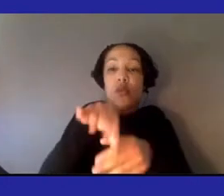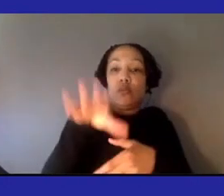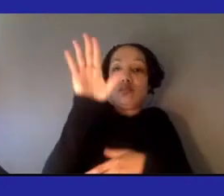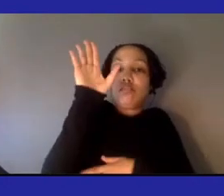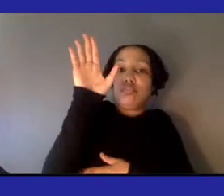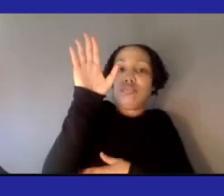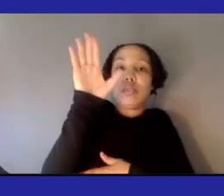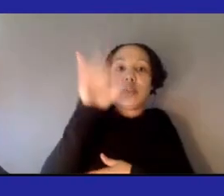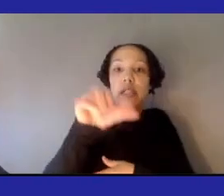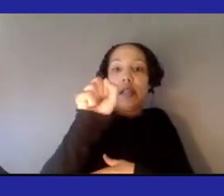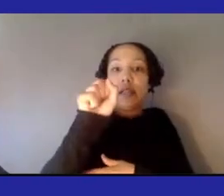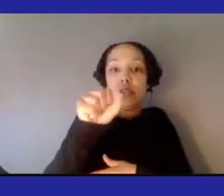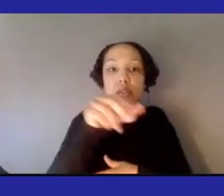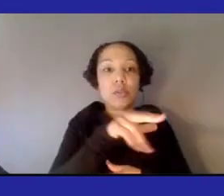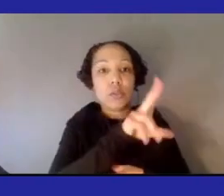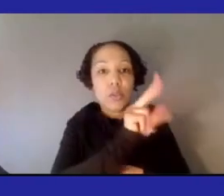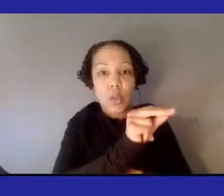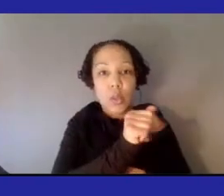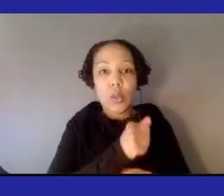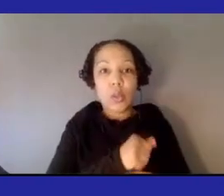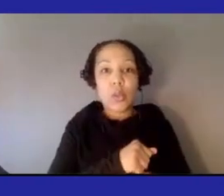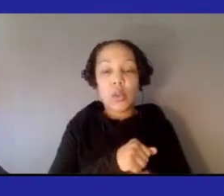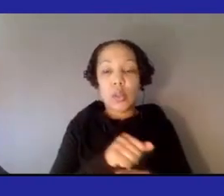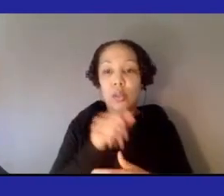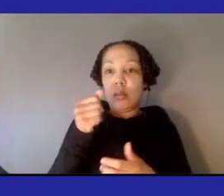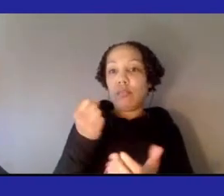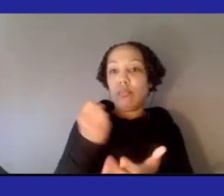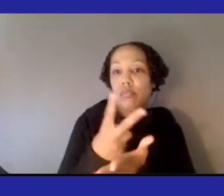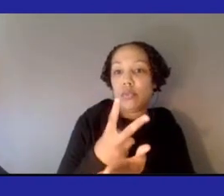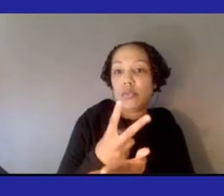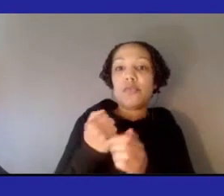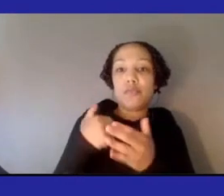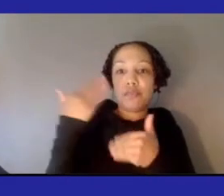no. Resolution approved. Next one.